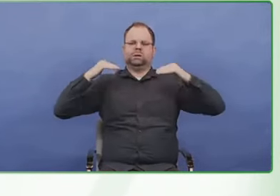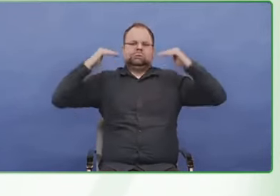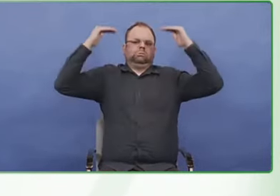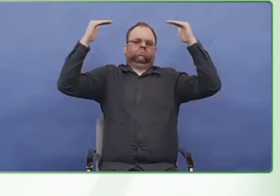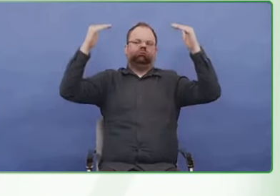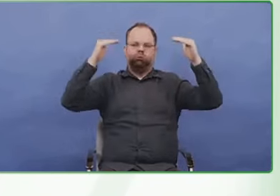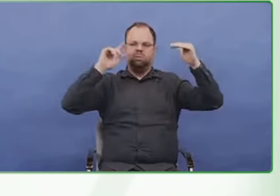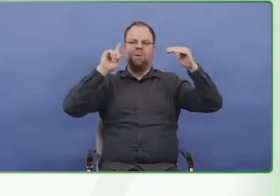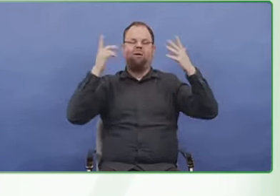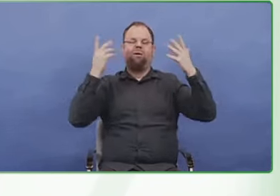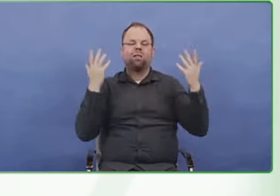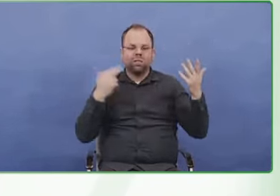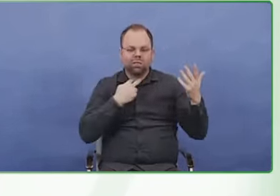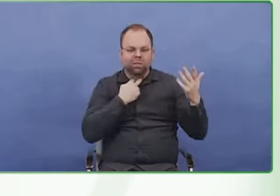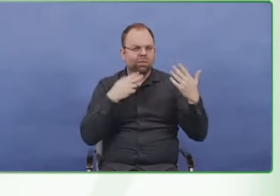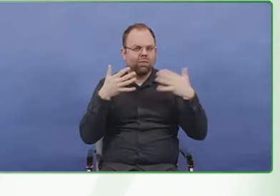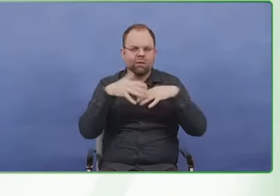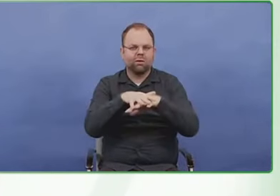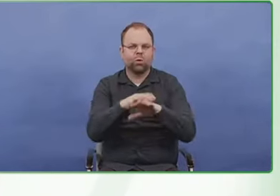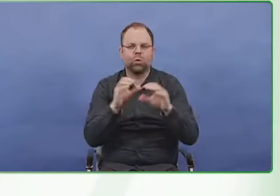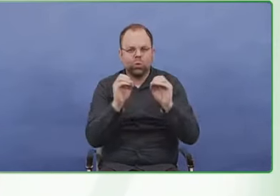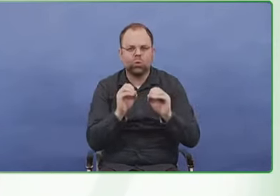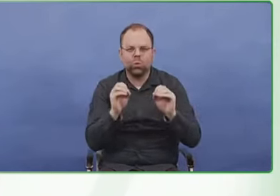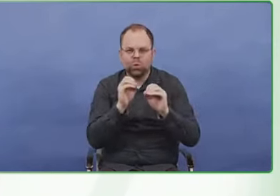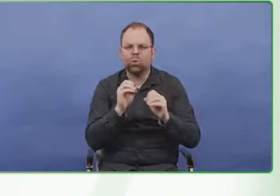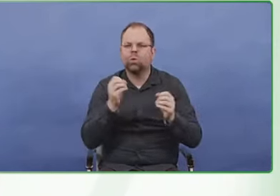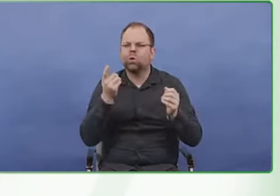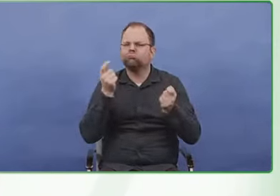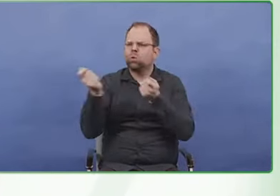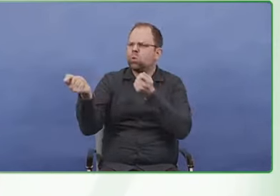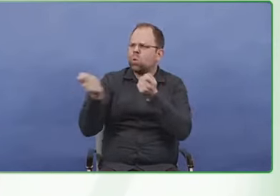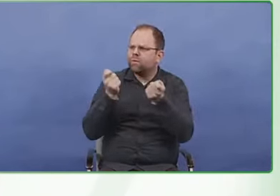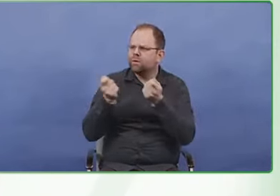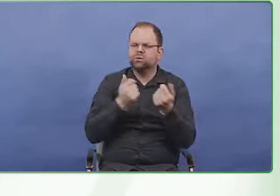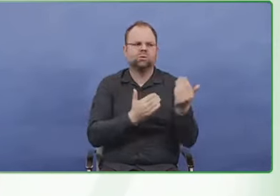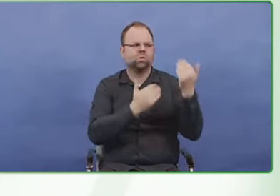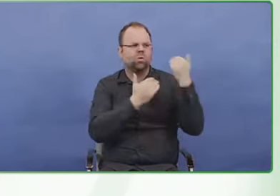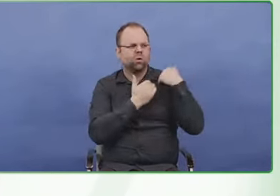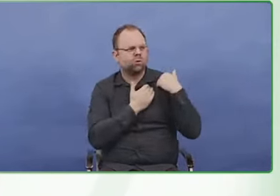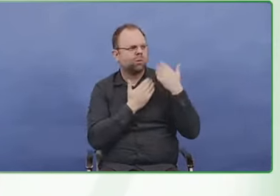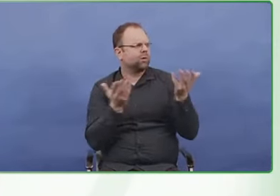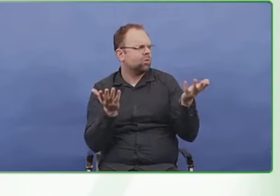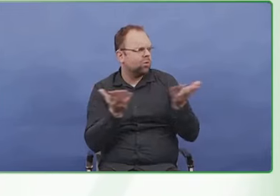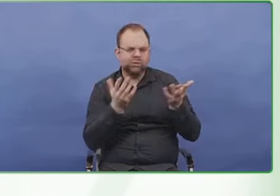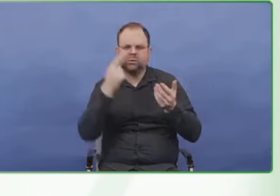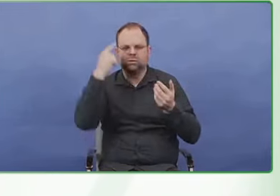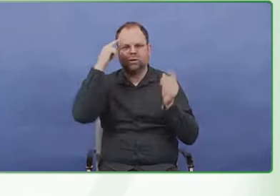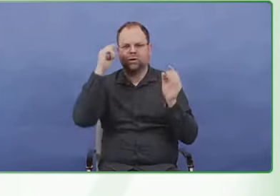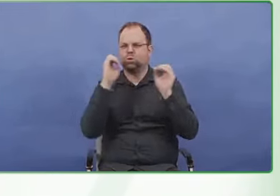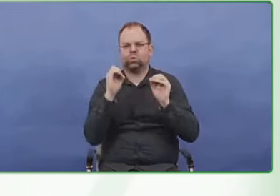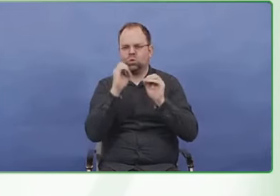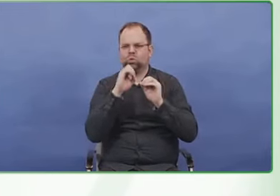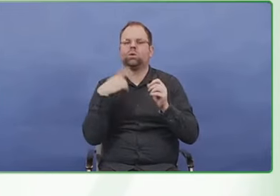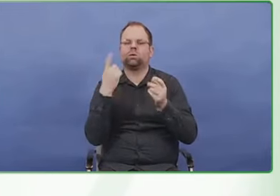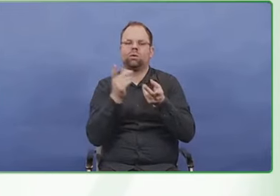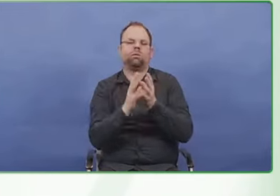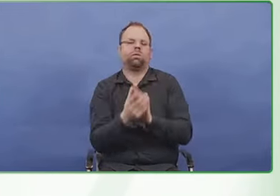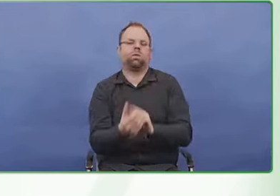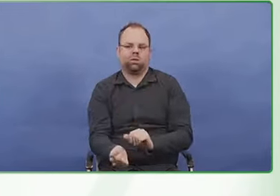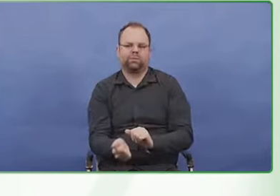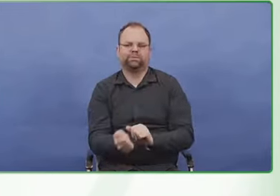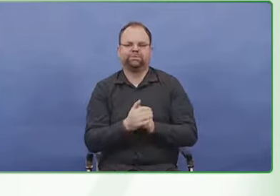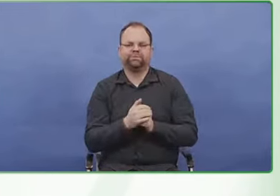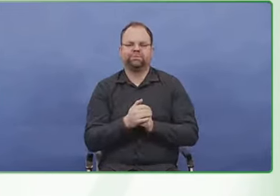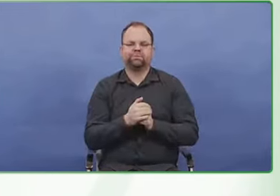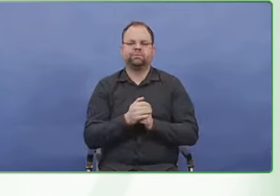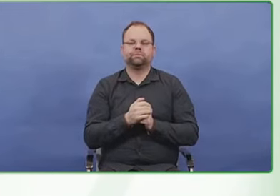with the European Disability Forum. We work very closely within member states with individual advocacy organisations. And that we will